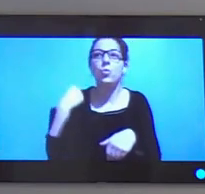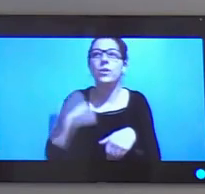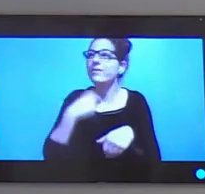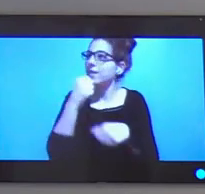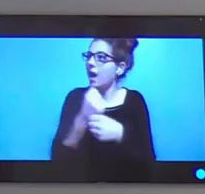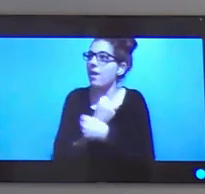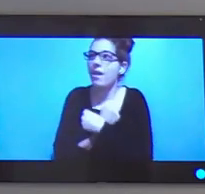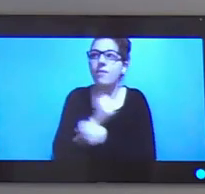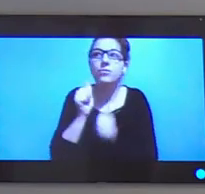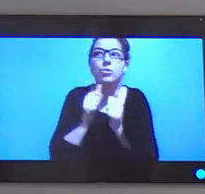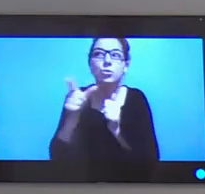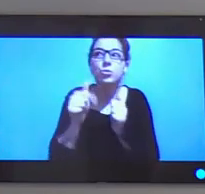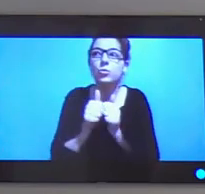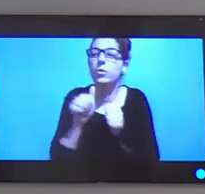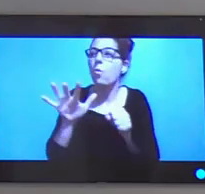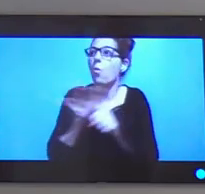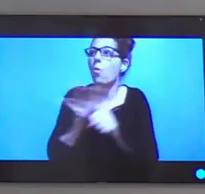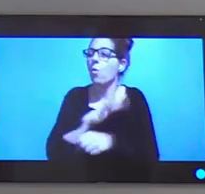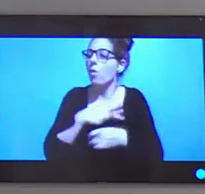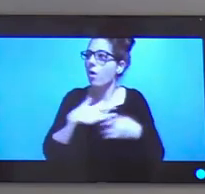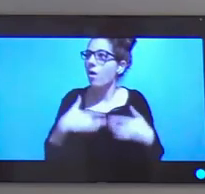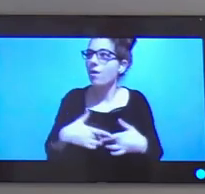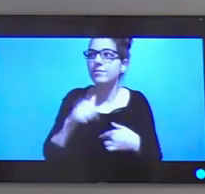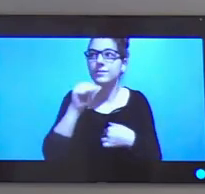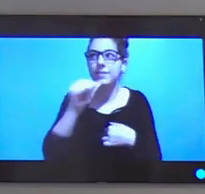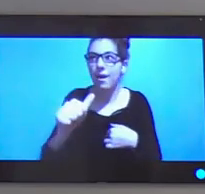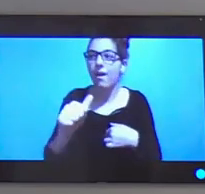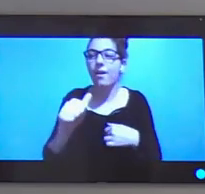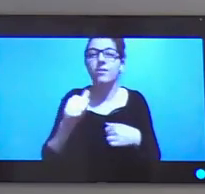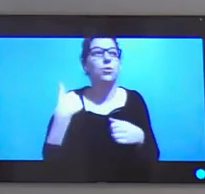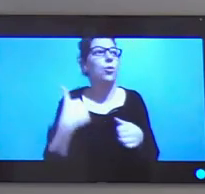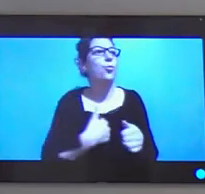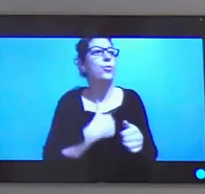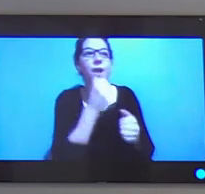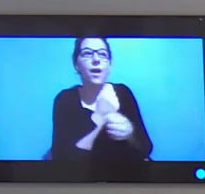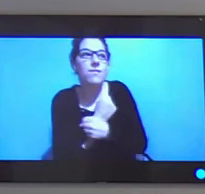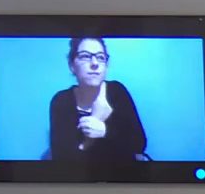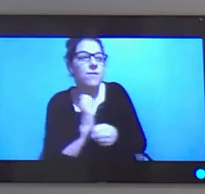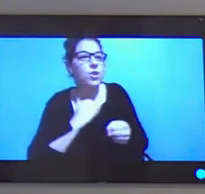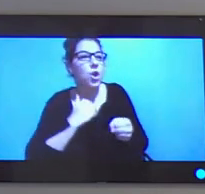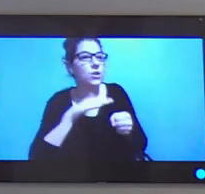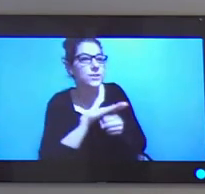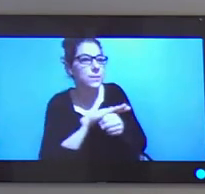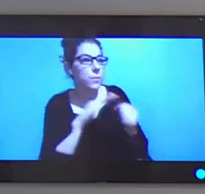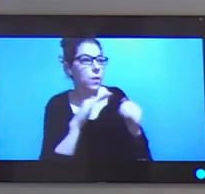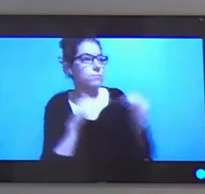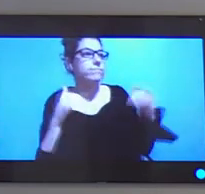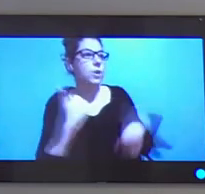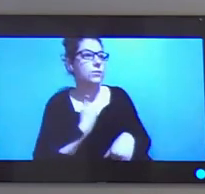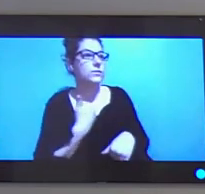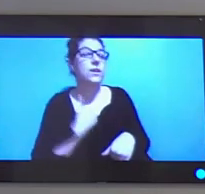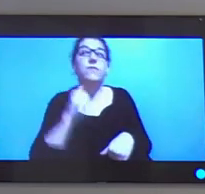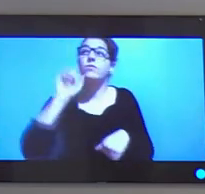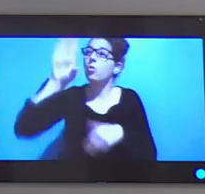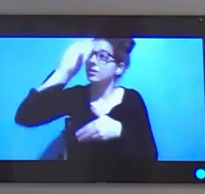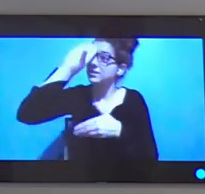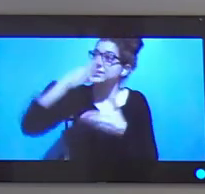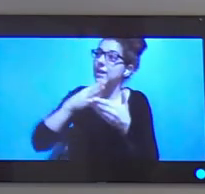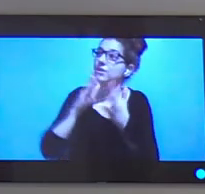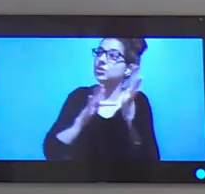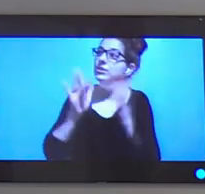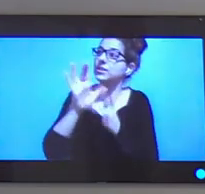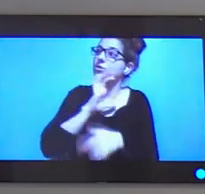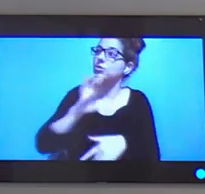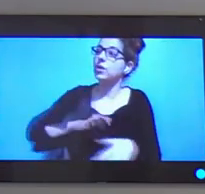whole hearts. We have not loved our neighbors as ourselves. For the sake of your Son, Jesus Christ, have mercy